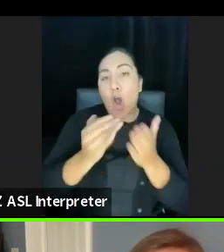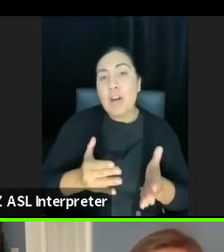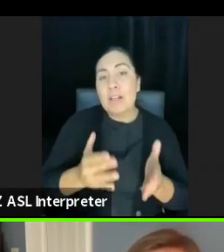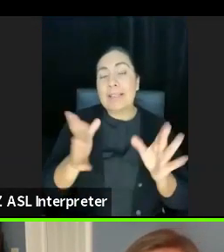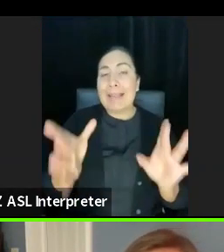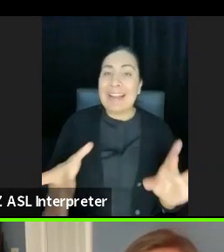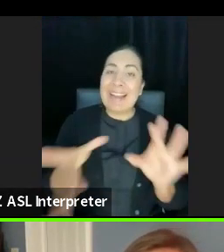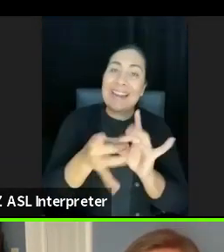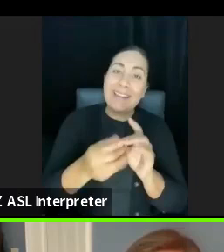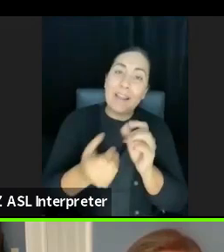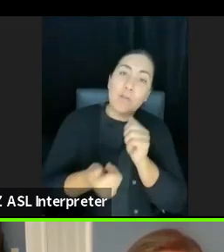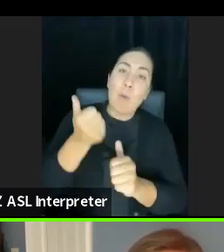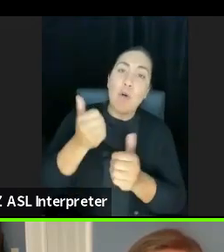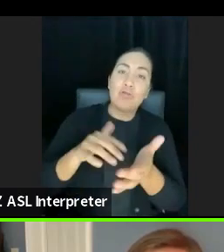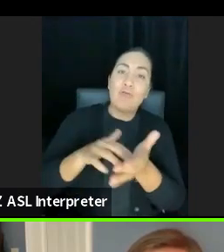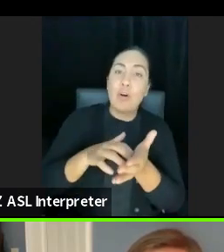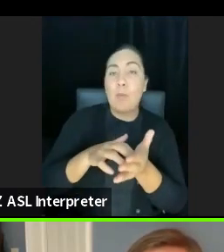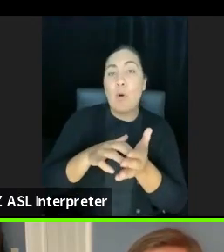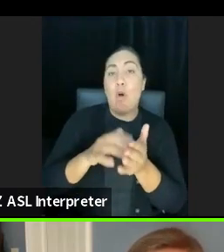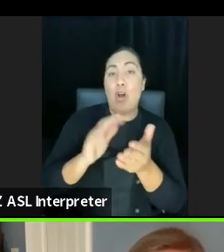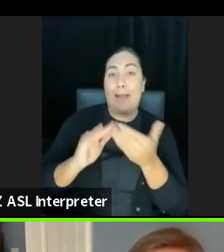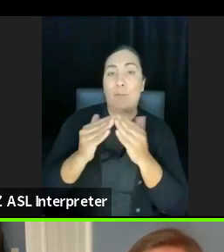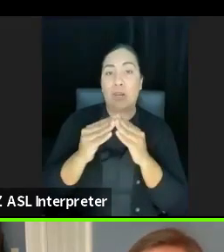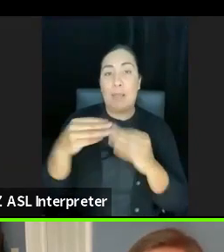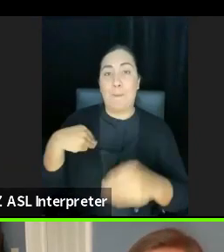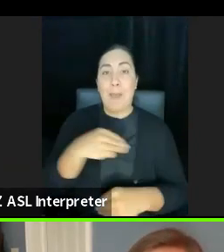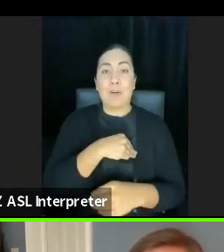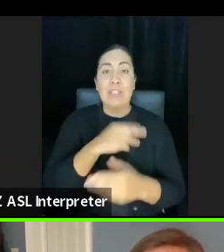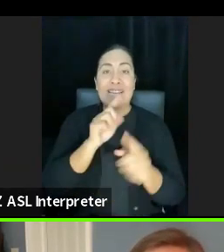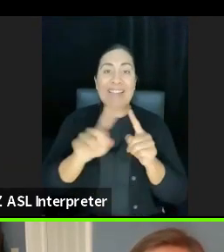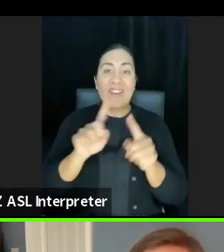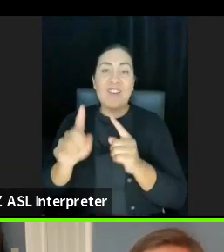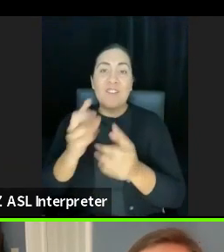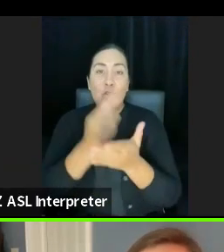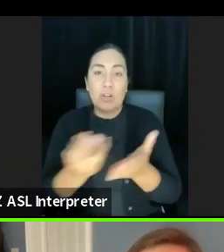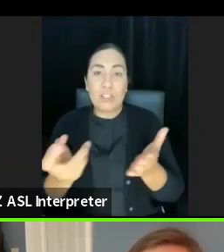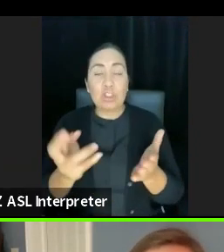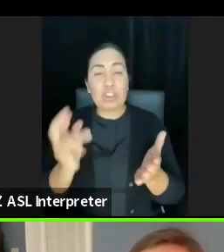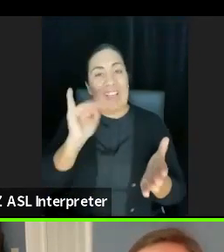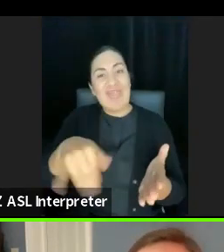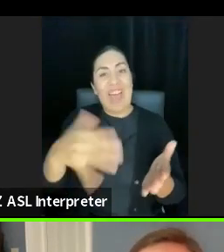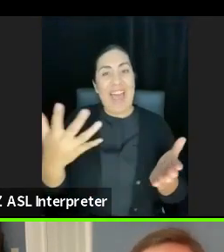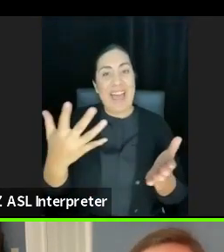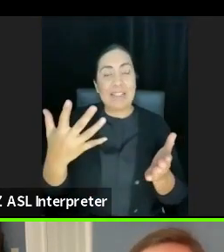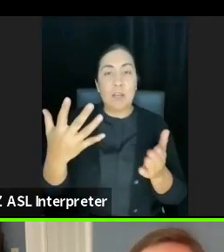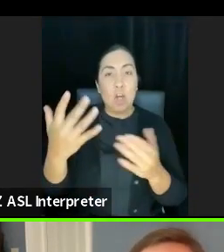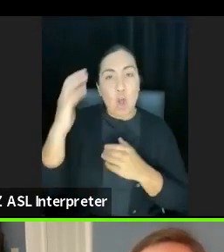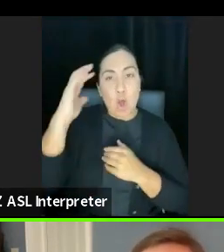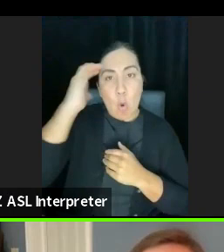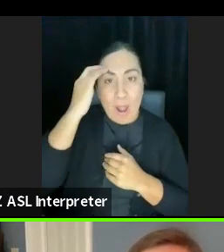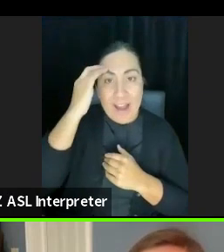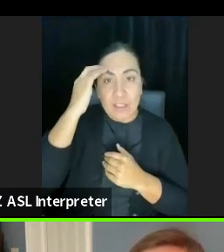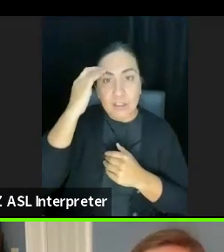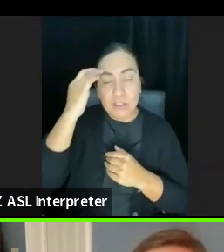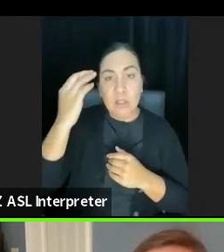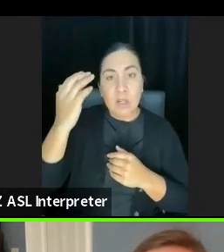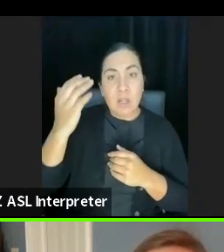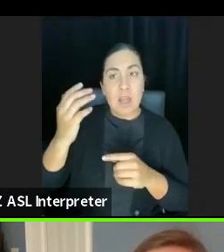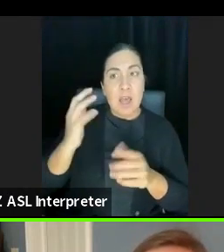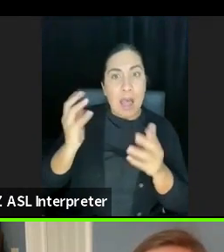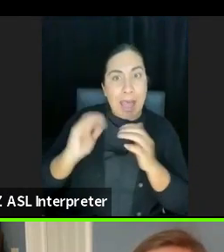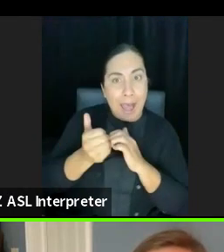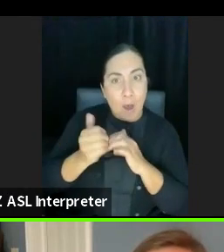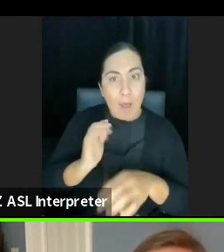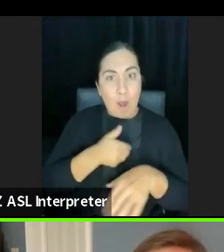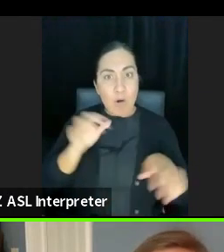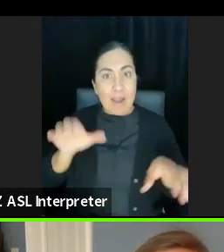to the resources. And that kind of echoing what Rachel had said earlier, that tangible awareness of how our actions are affecting